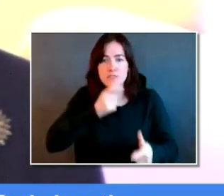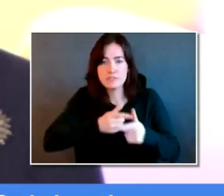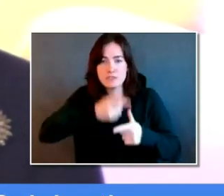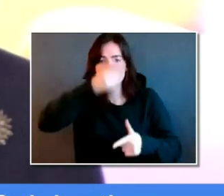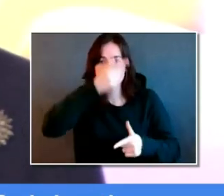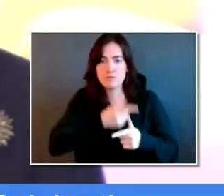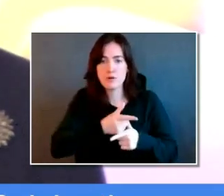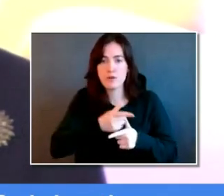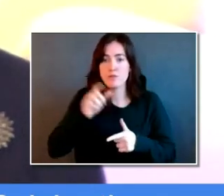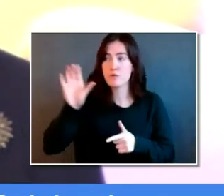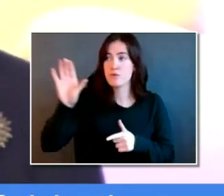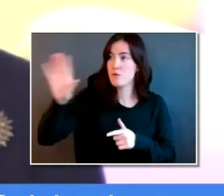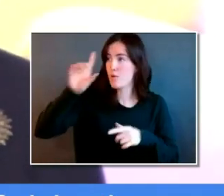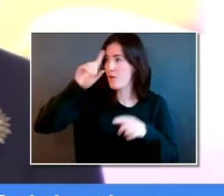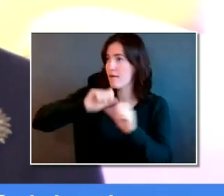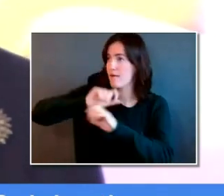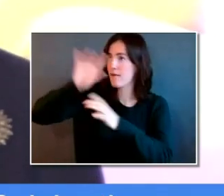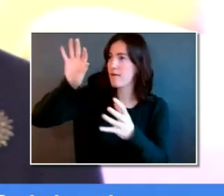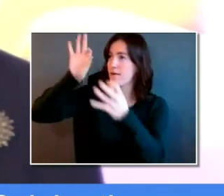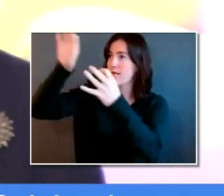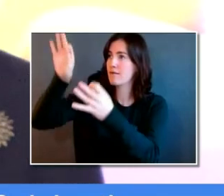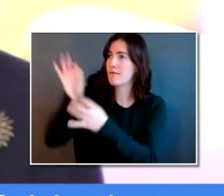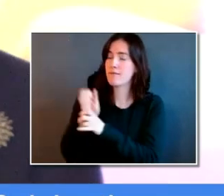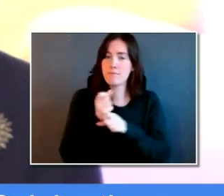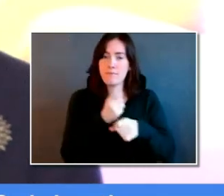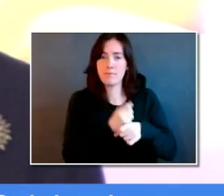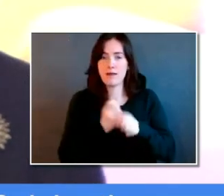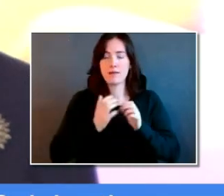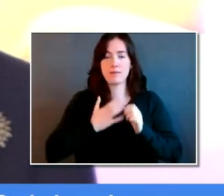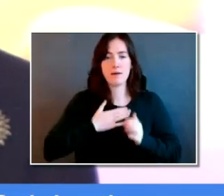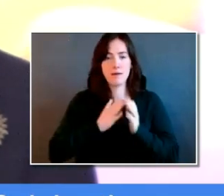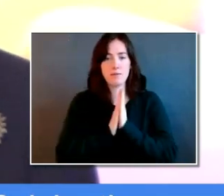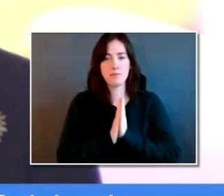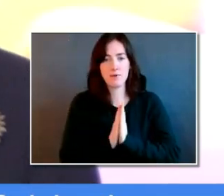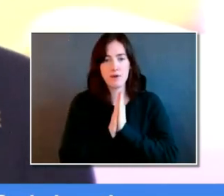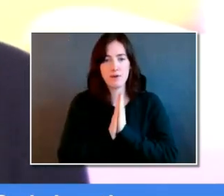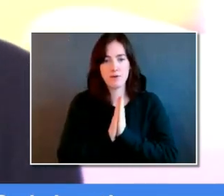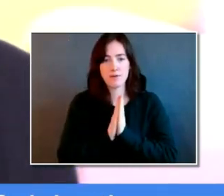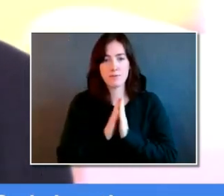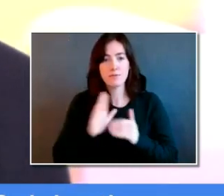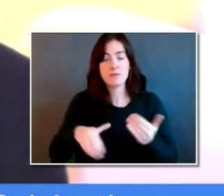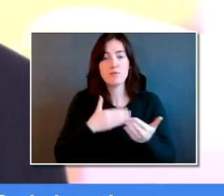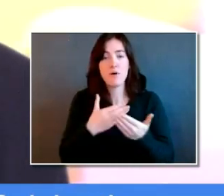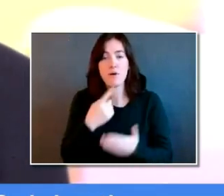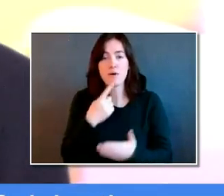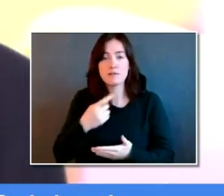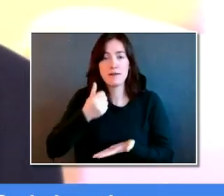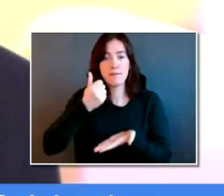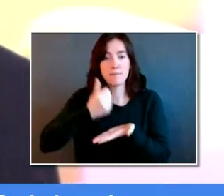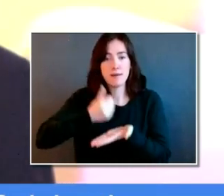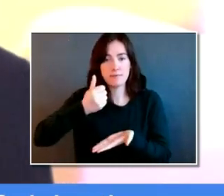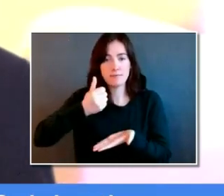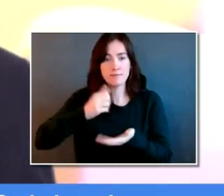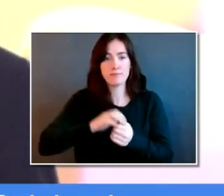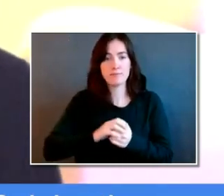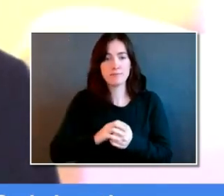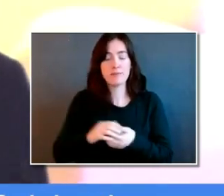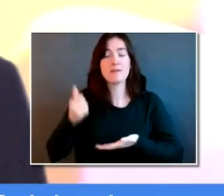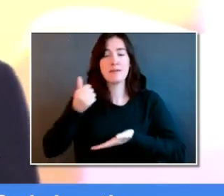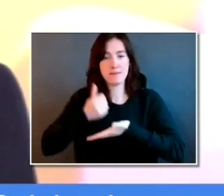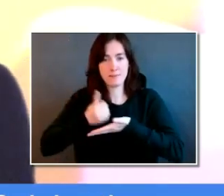your image is my prayer. Let us all say amen and amen